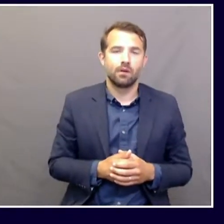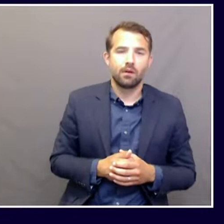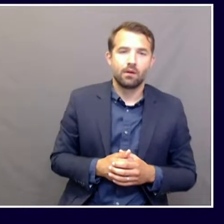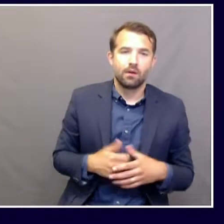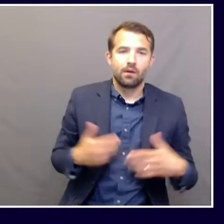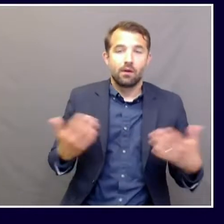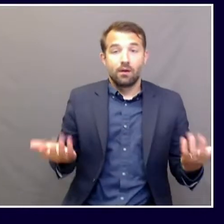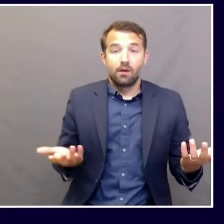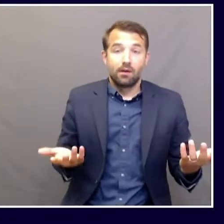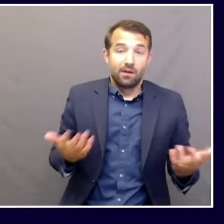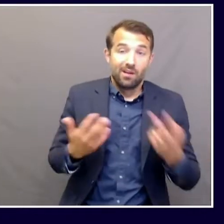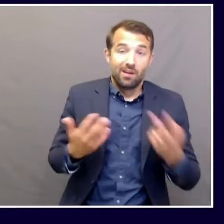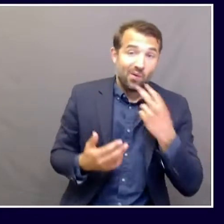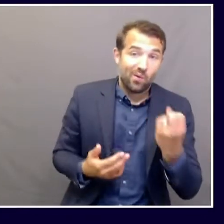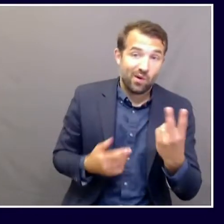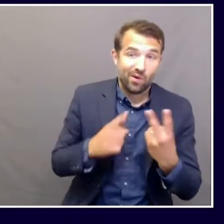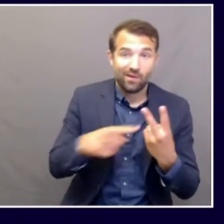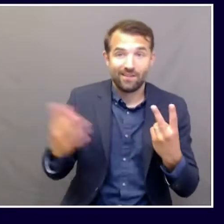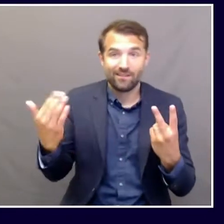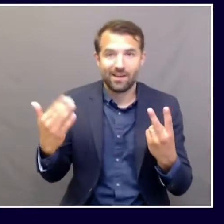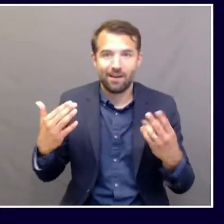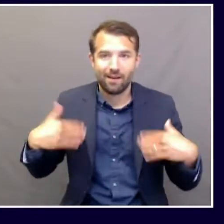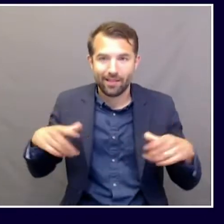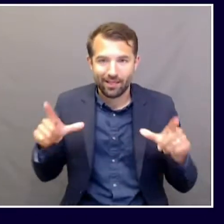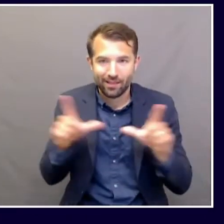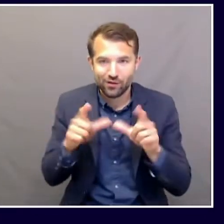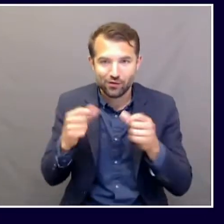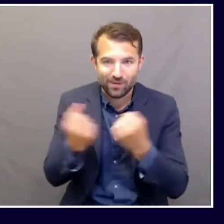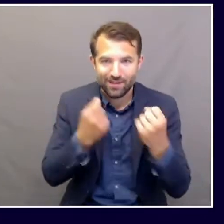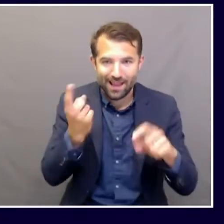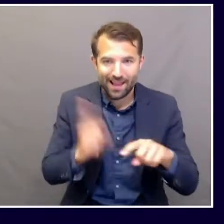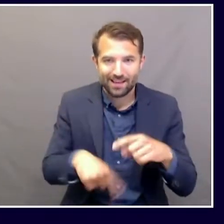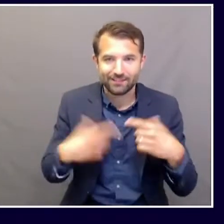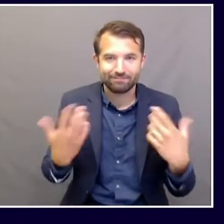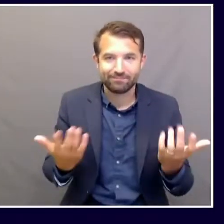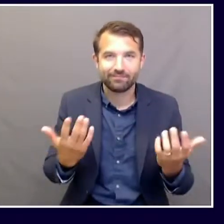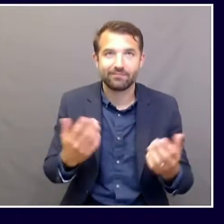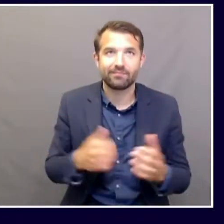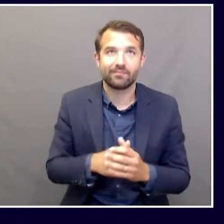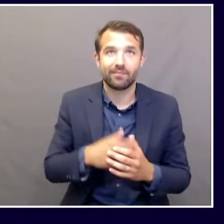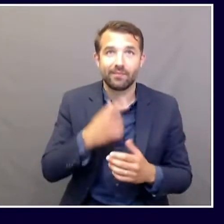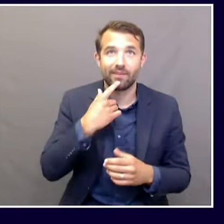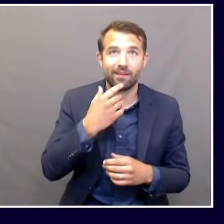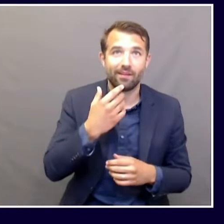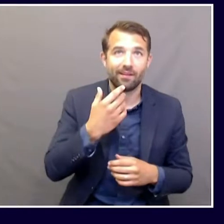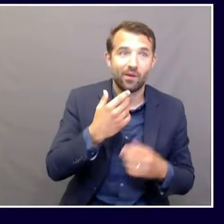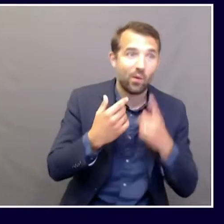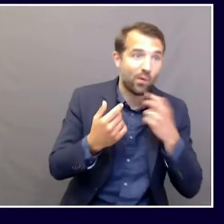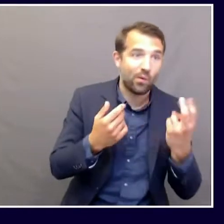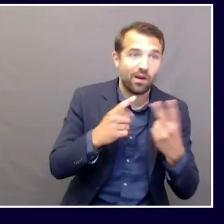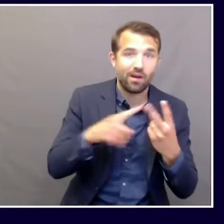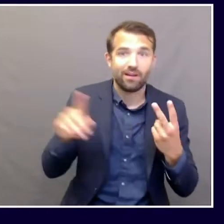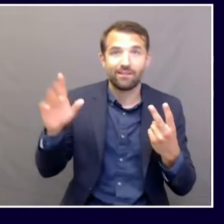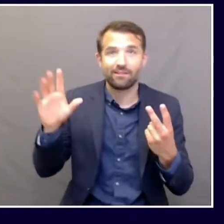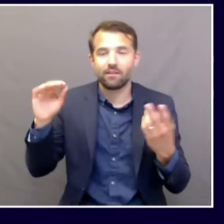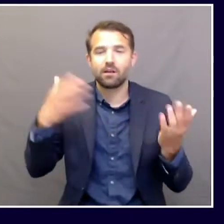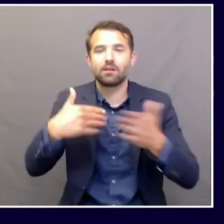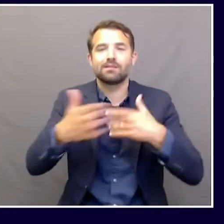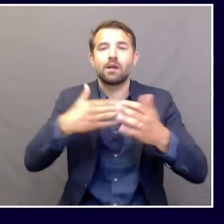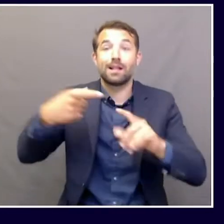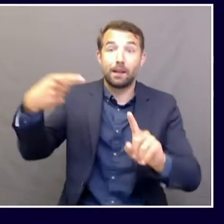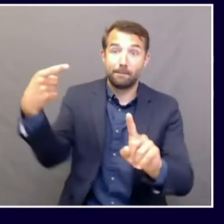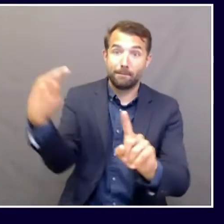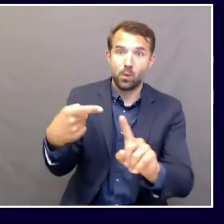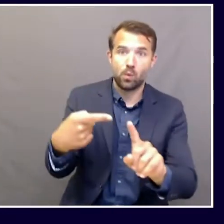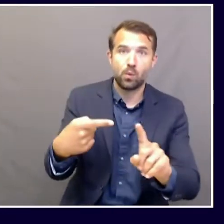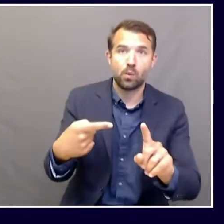to 15-year-old, 12 to 19-year-old anybody, 12 to a 90-year-old doesn't get vaccinated. Given the constraints around